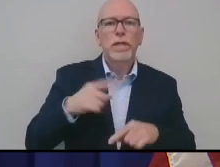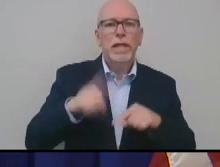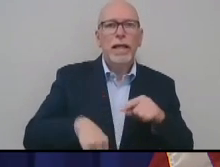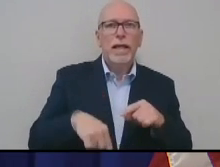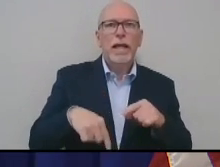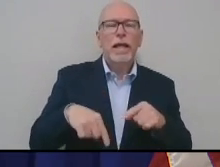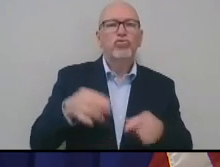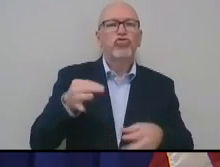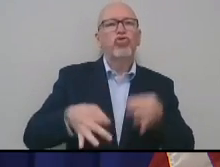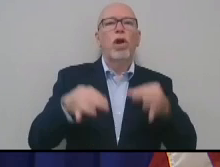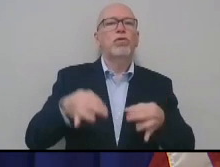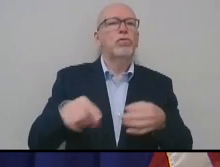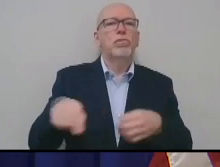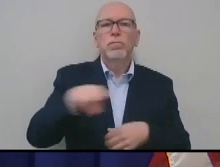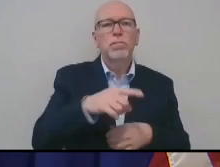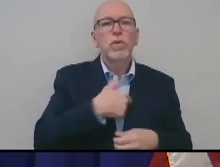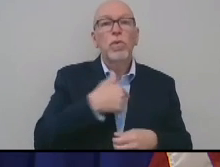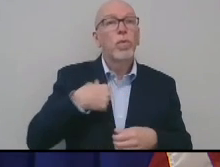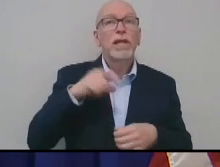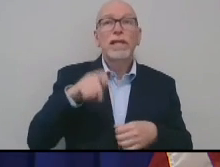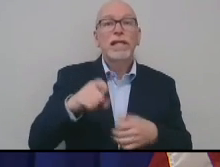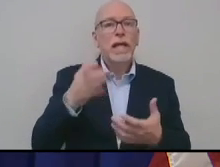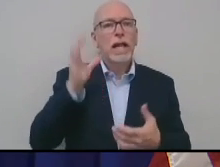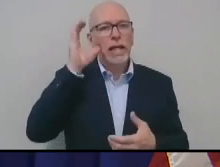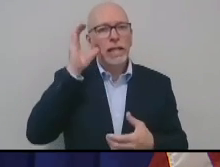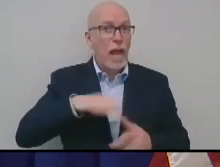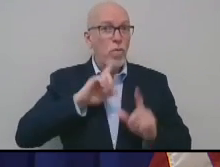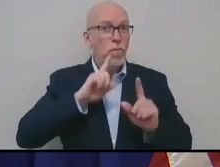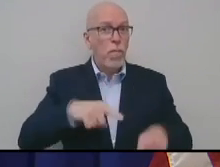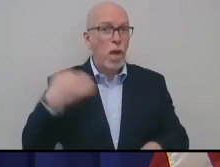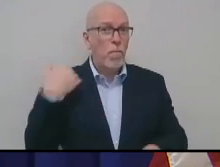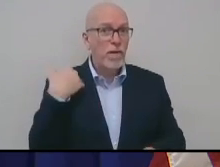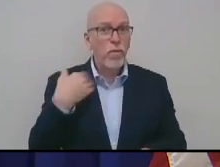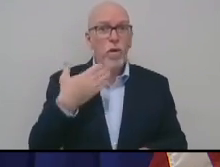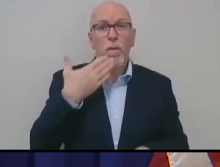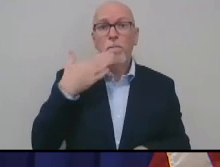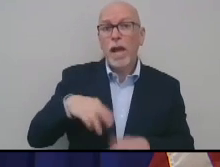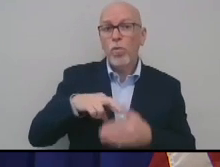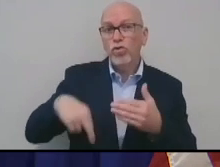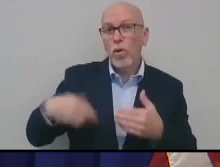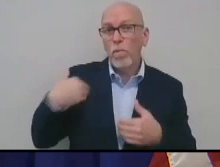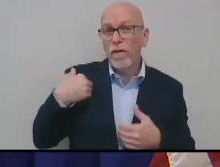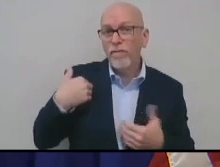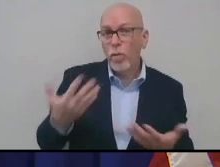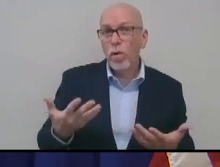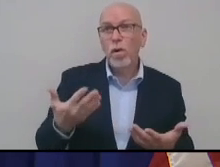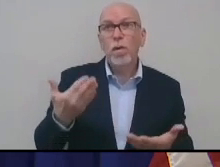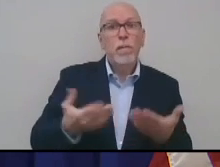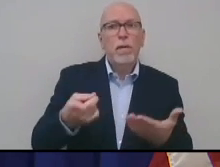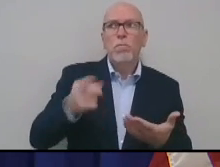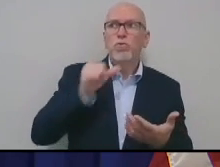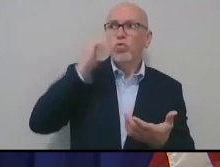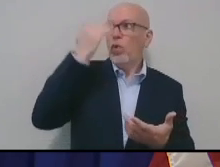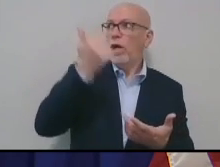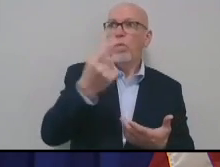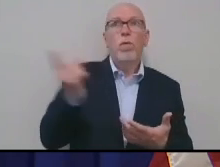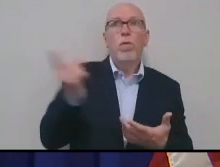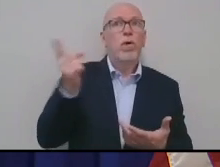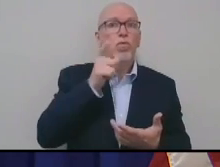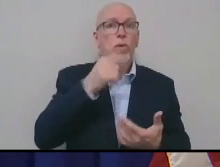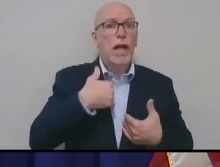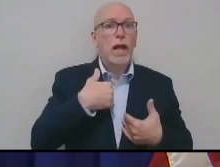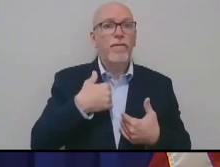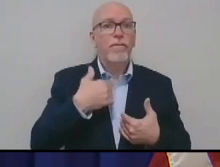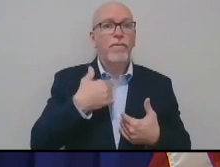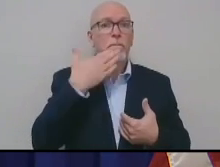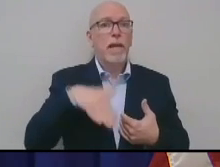judgmental about it. What we need to do is listen to people. Have they not known anybody that had an adverse effect or reaction